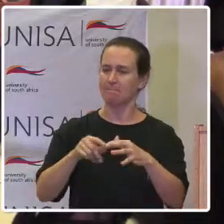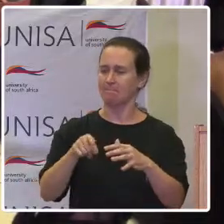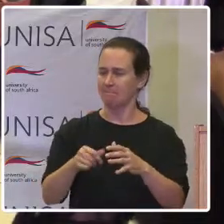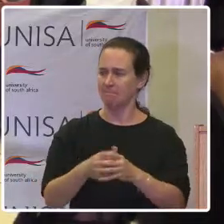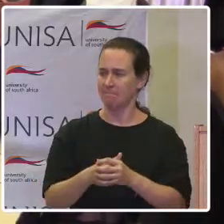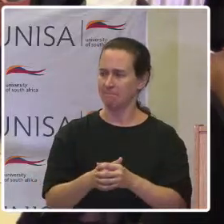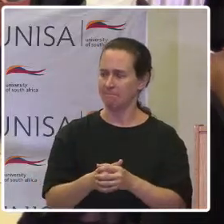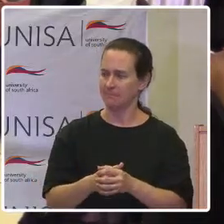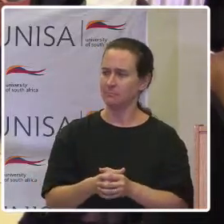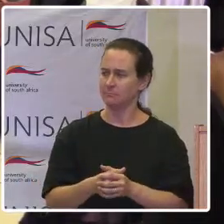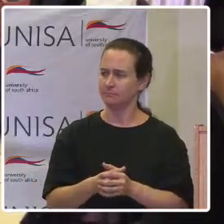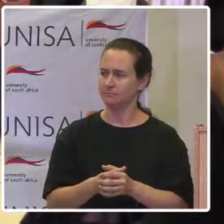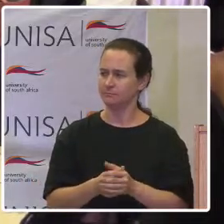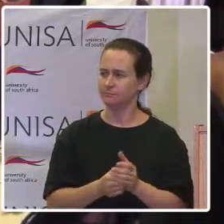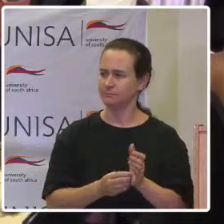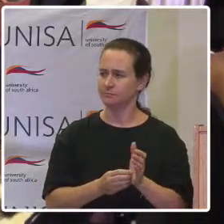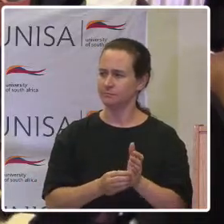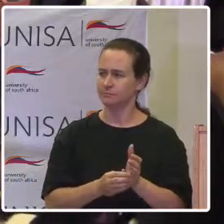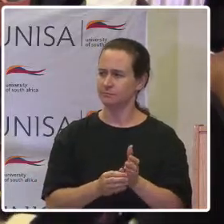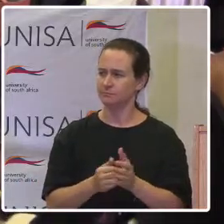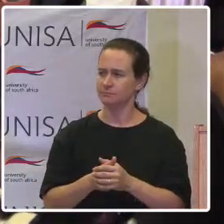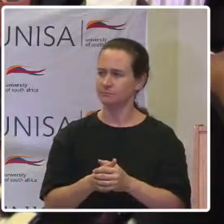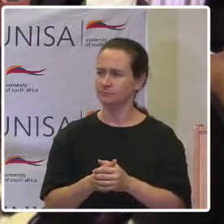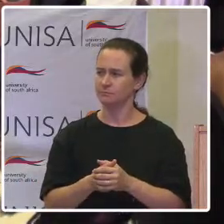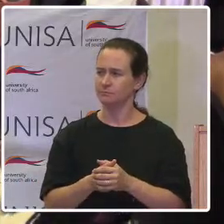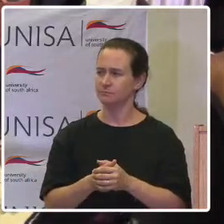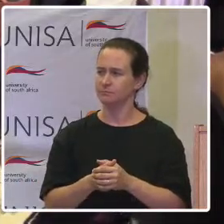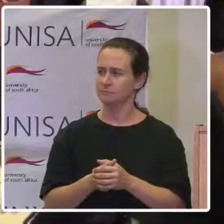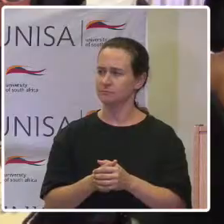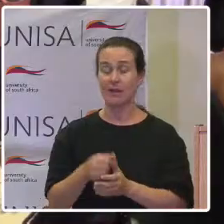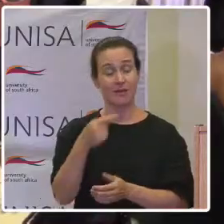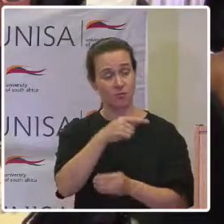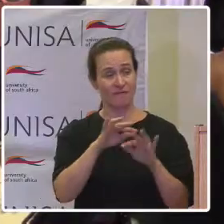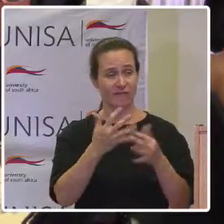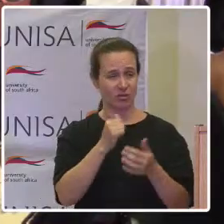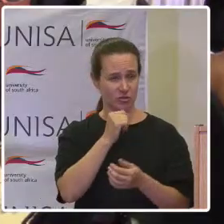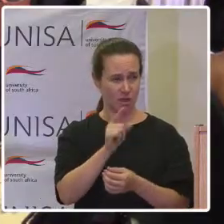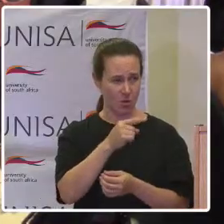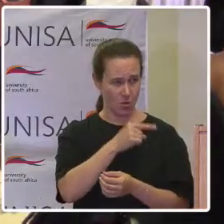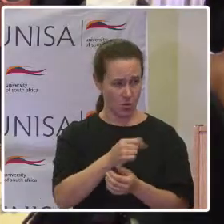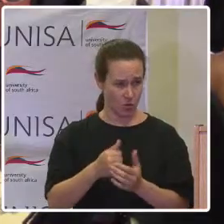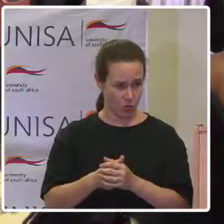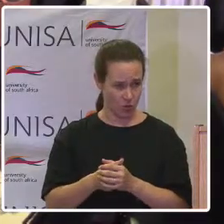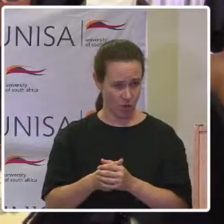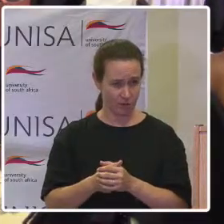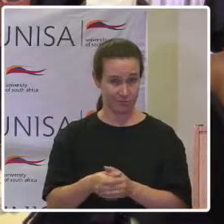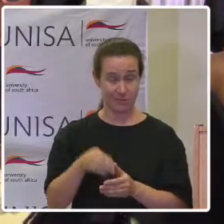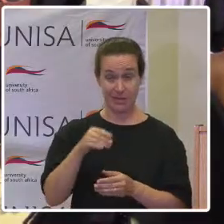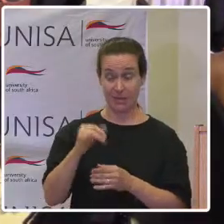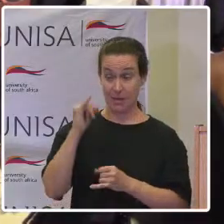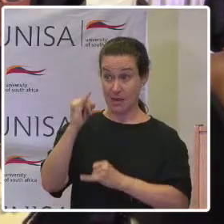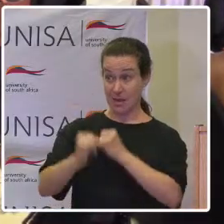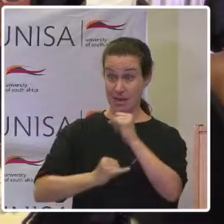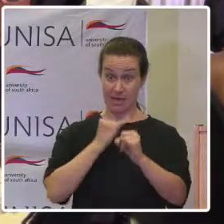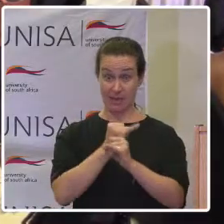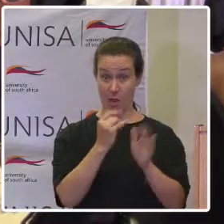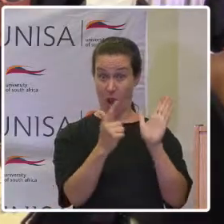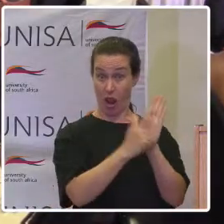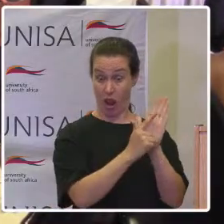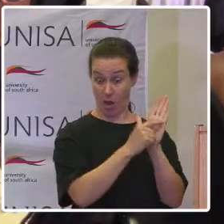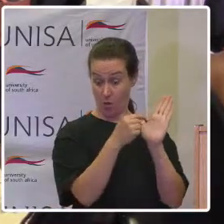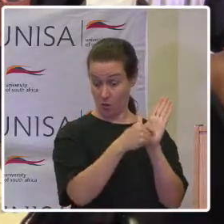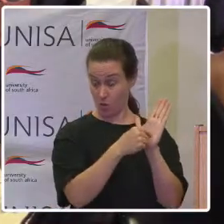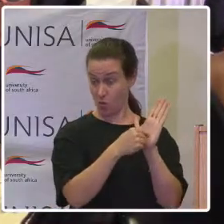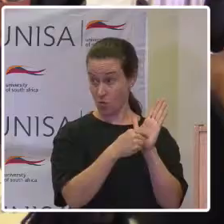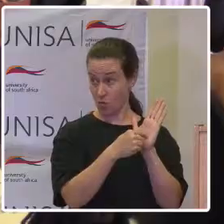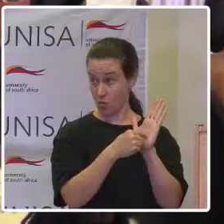of time. I'm asking this because, like you have said, within the international law space, I will take